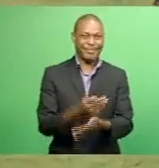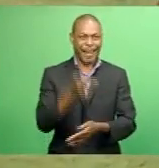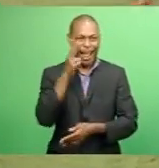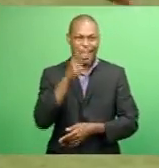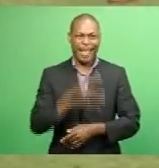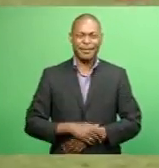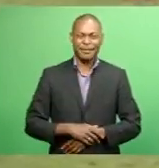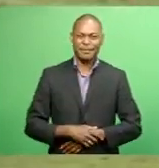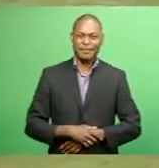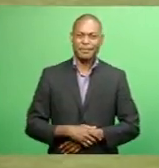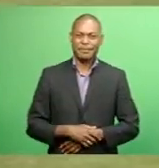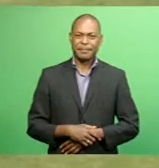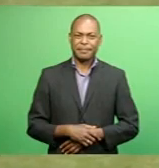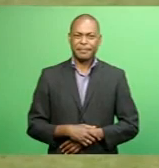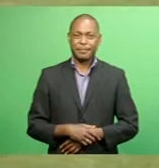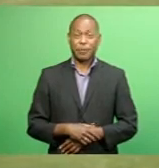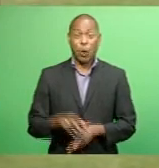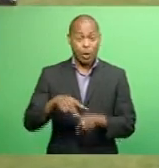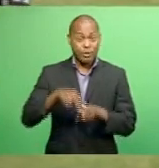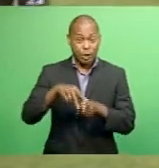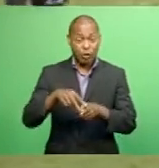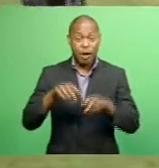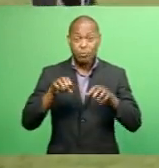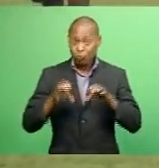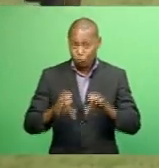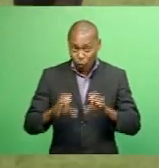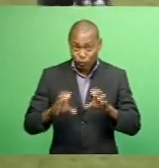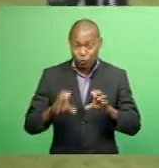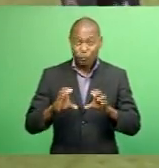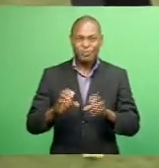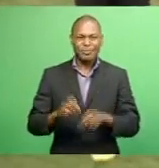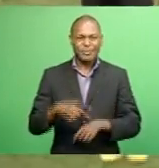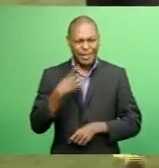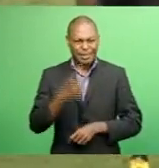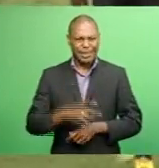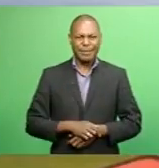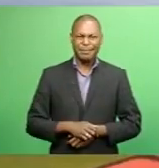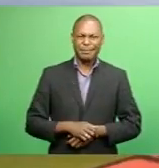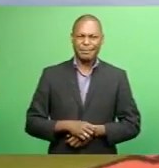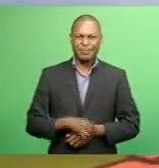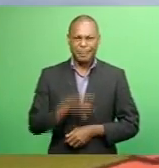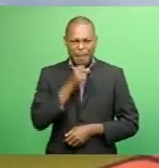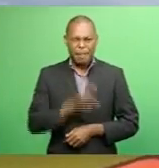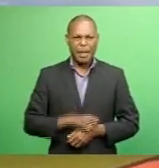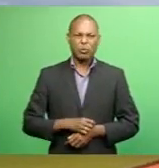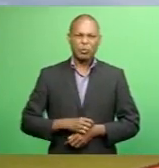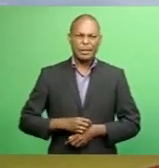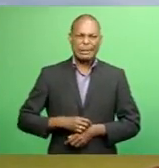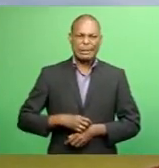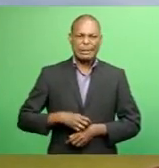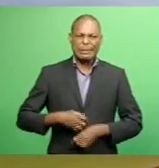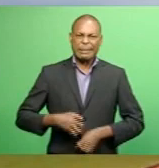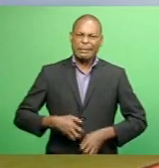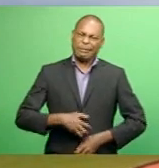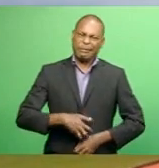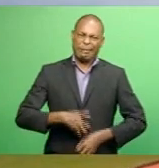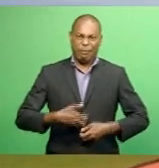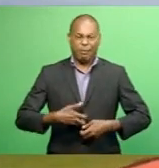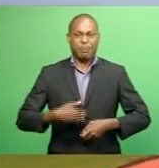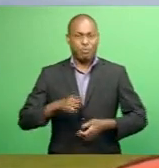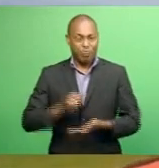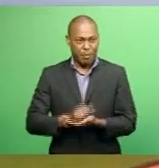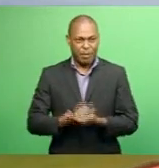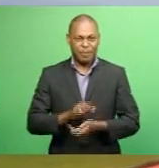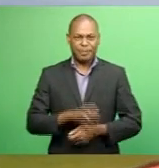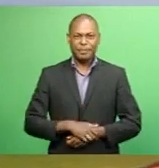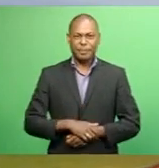Ba medical team. Nadronga coach Ramesh Sharma says Sevanaya was provoked. It was temptation from the other guy. Throughout the